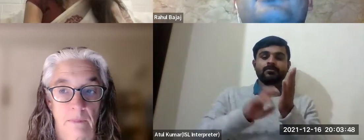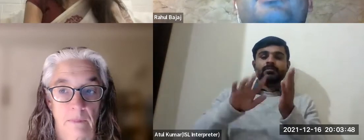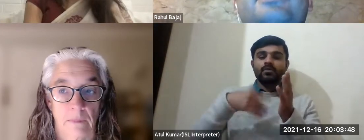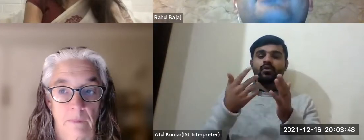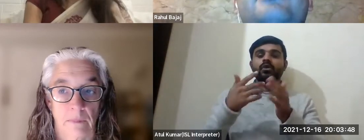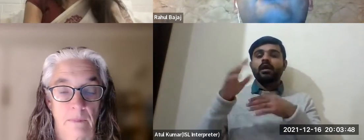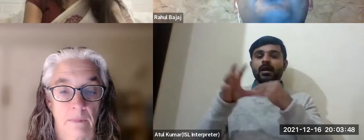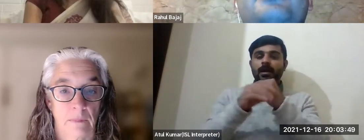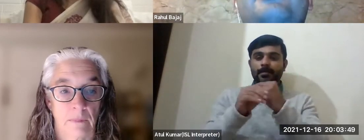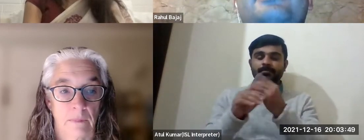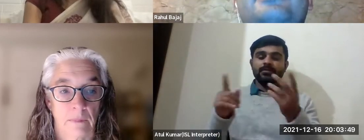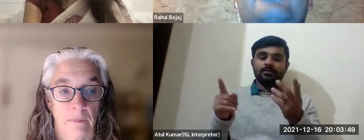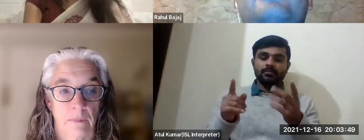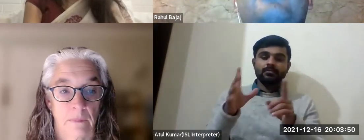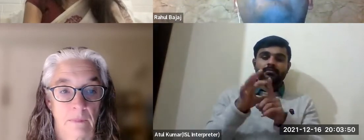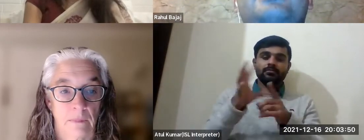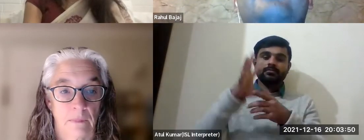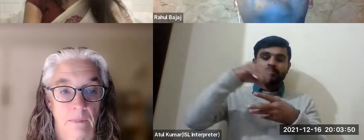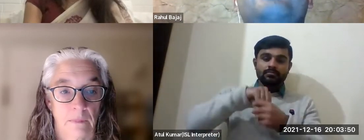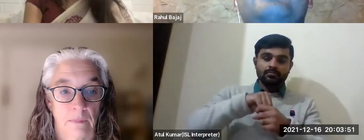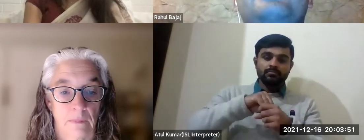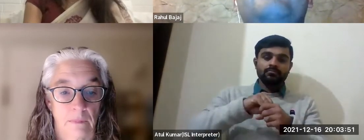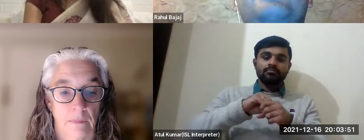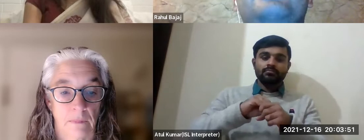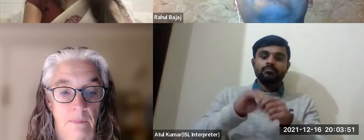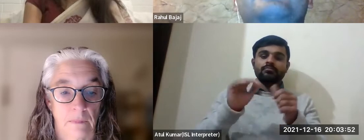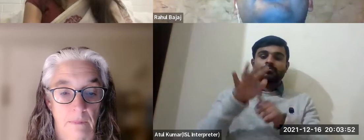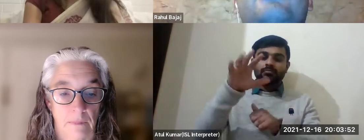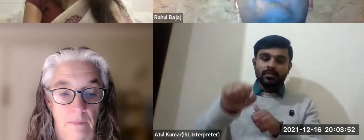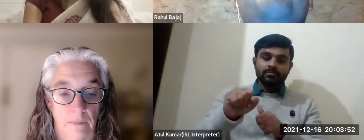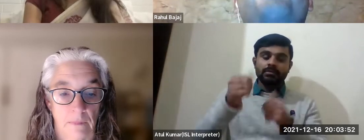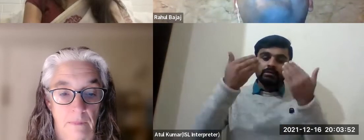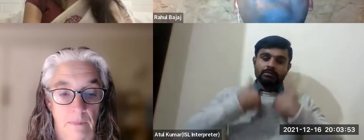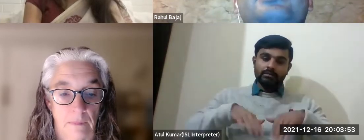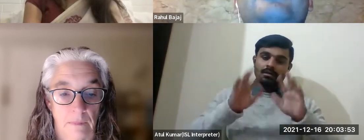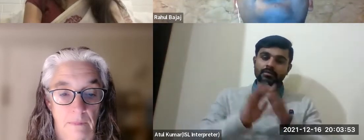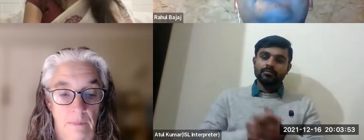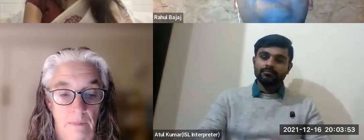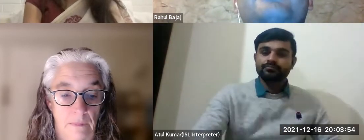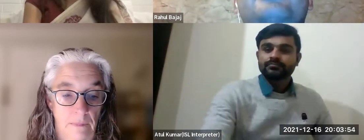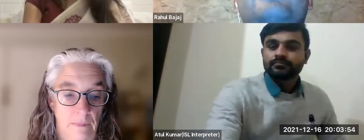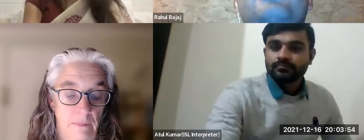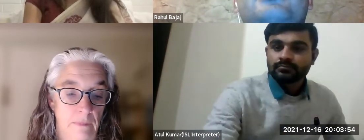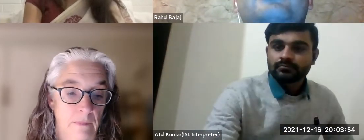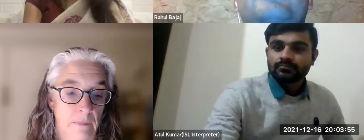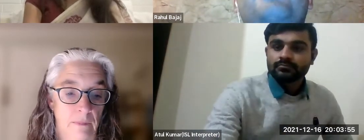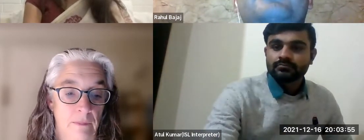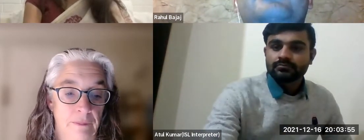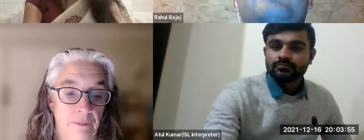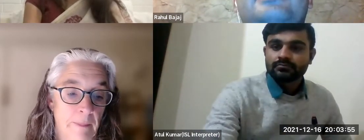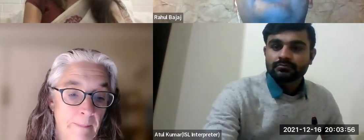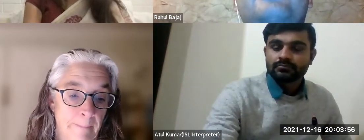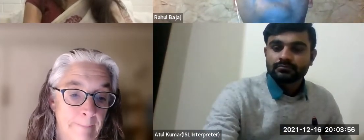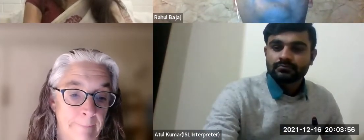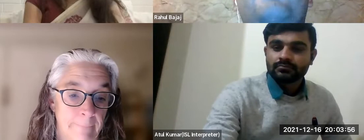travel. But if that has not been designed with accessibility in mind, and the date, month, year don't clearly appear